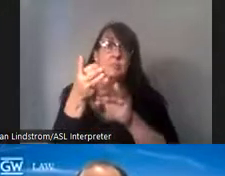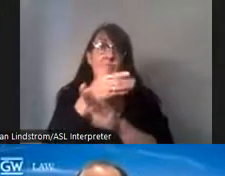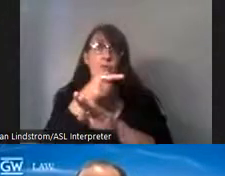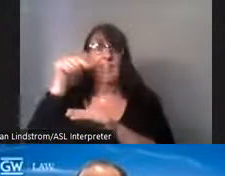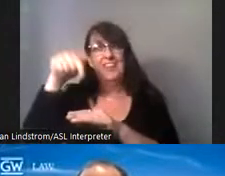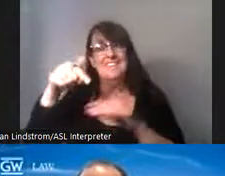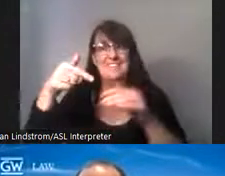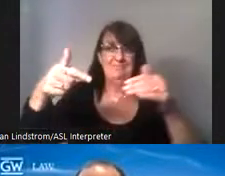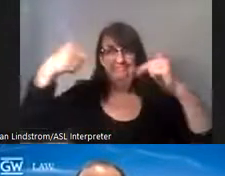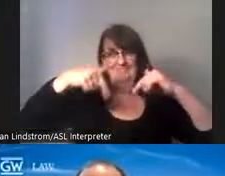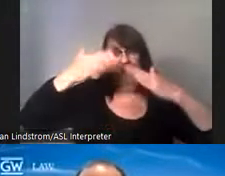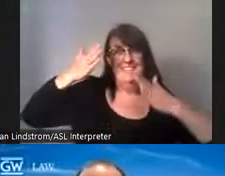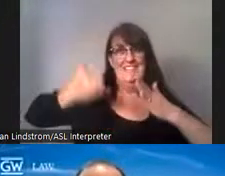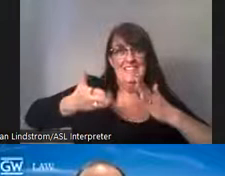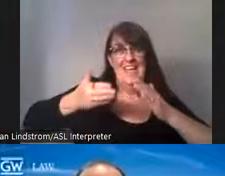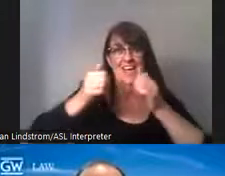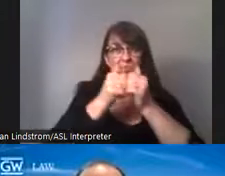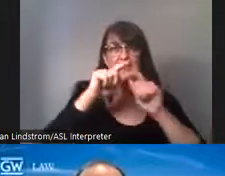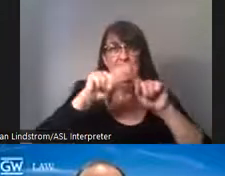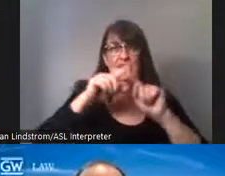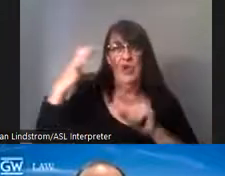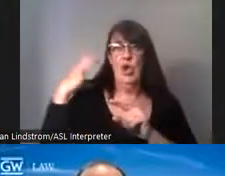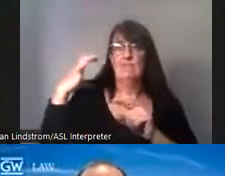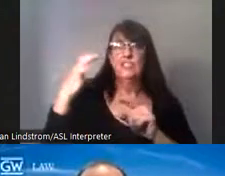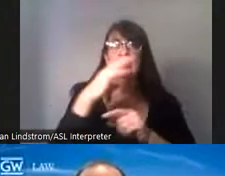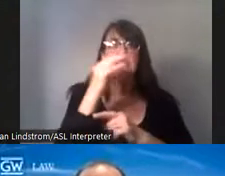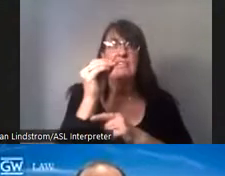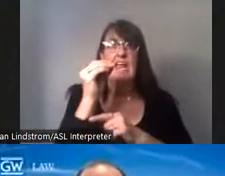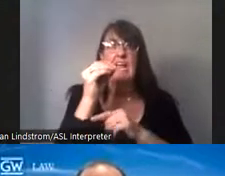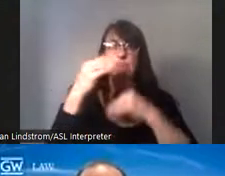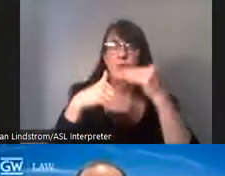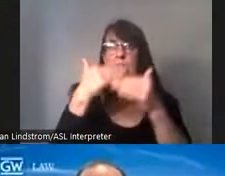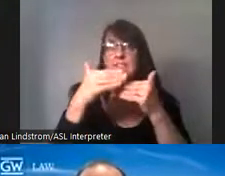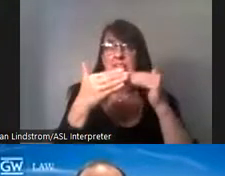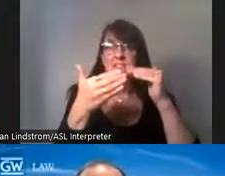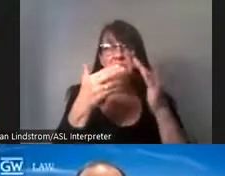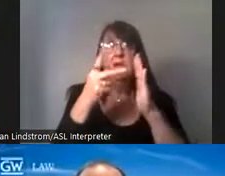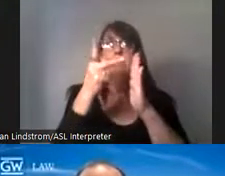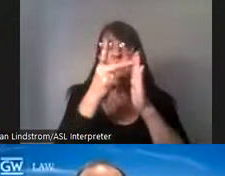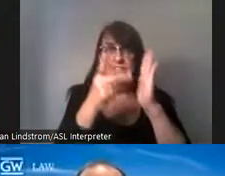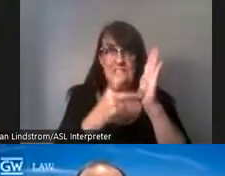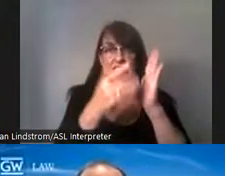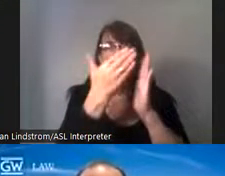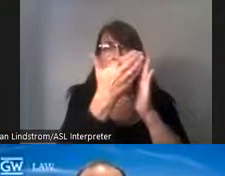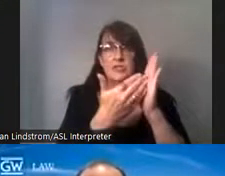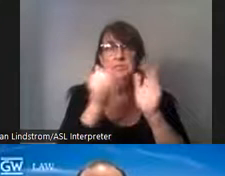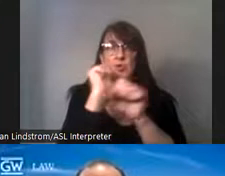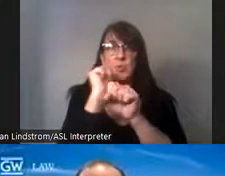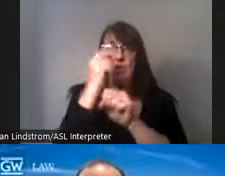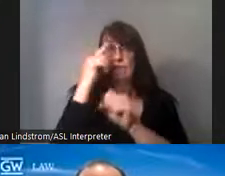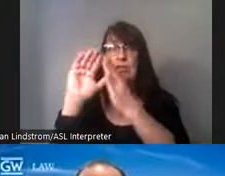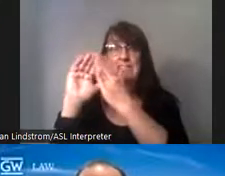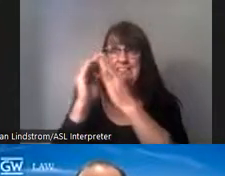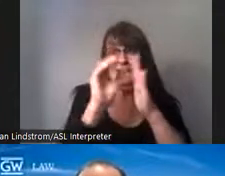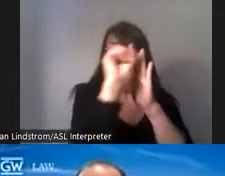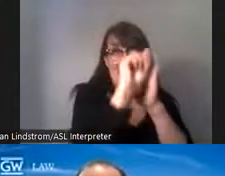fence, you know, dealing with procurement officers and dealing with the processes and procedures that it takes to, you know, work for cities,